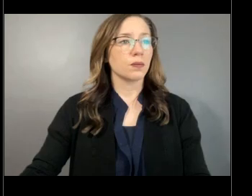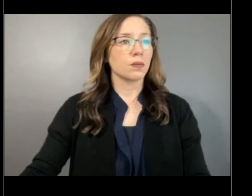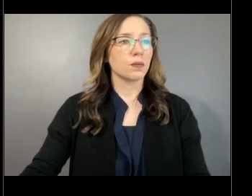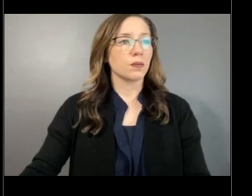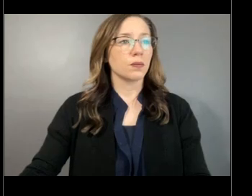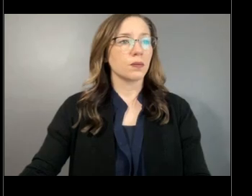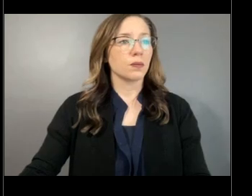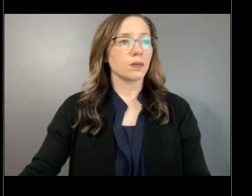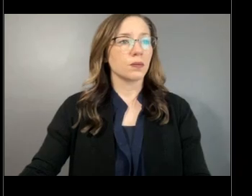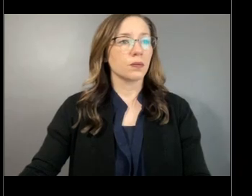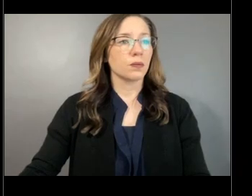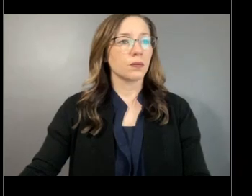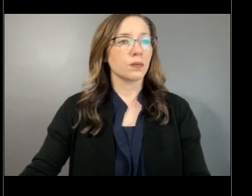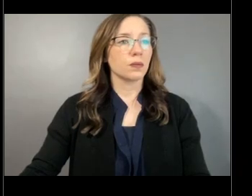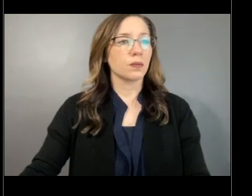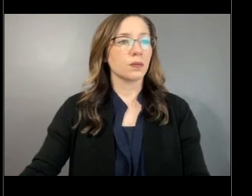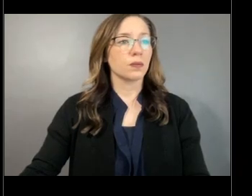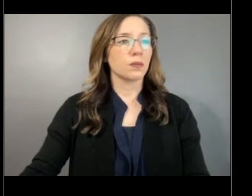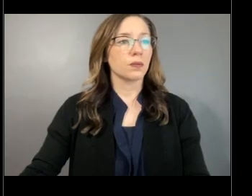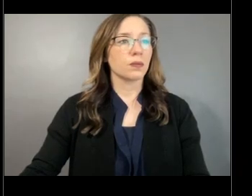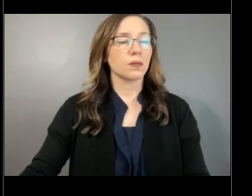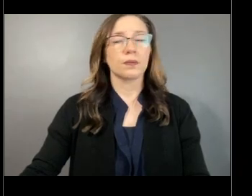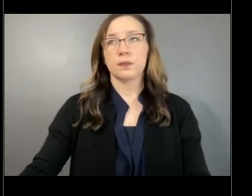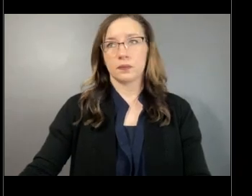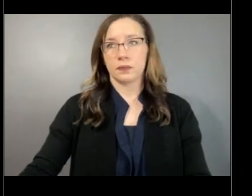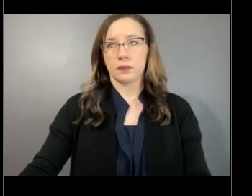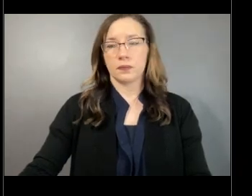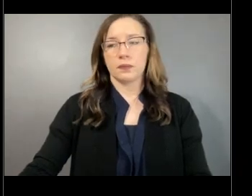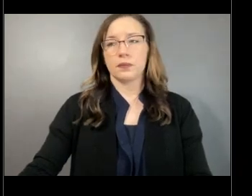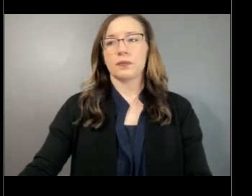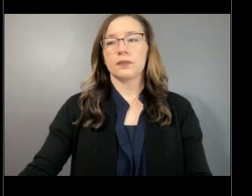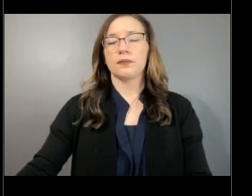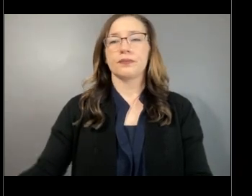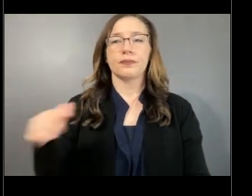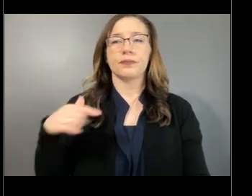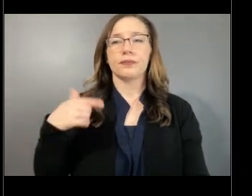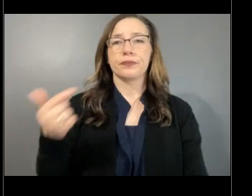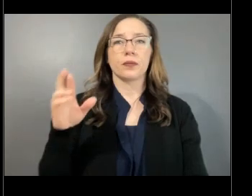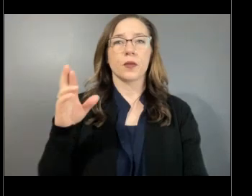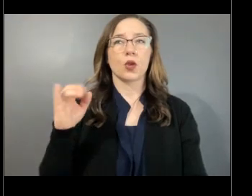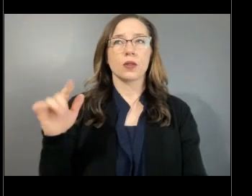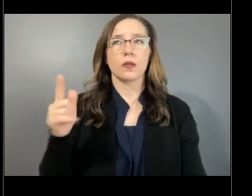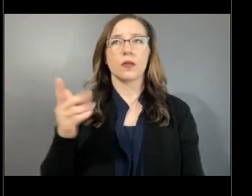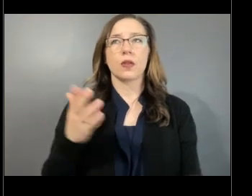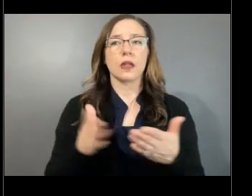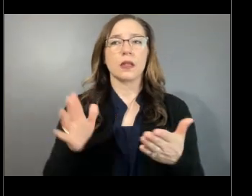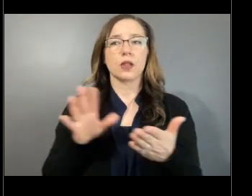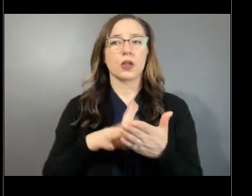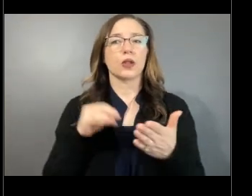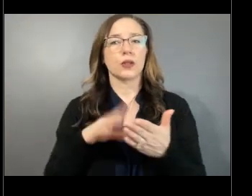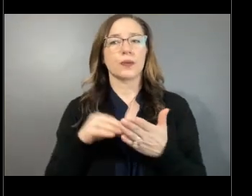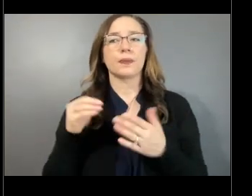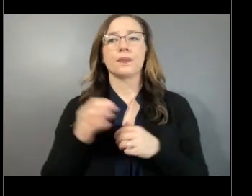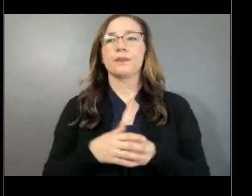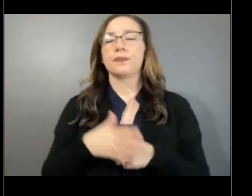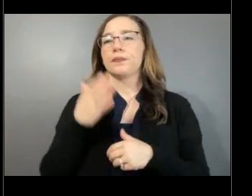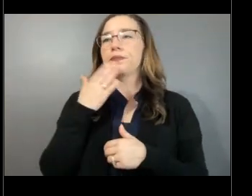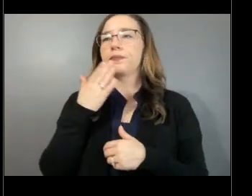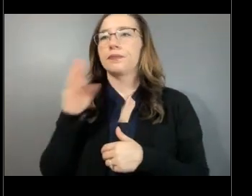All right, go ahead and close this poll. Thank you so much. And go back to you, Crystal, for the takeaways. Thank you,